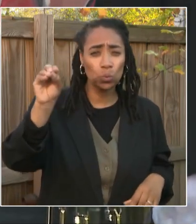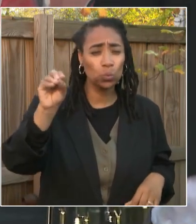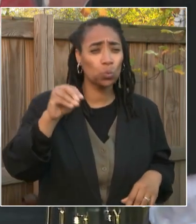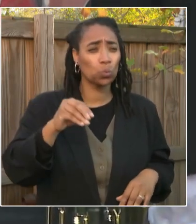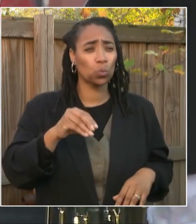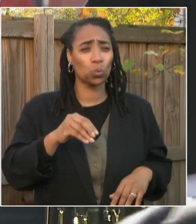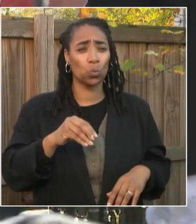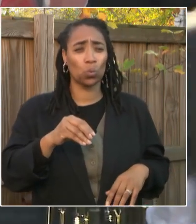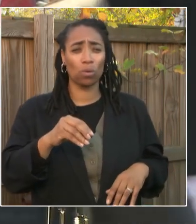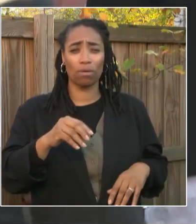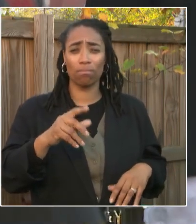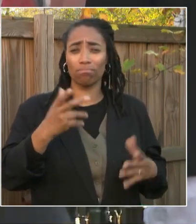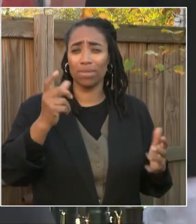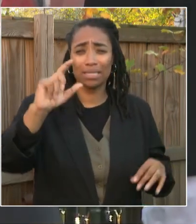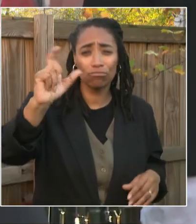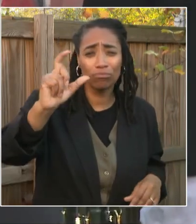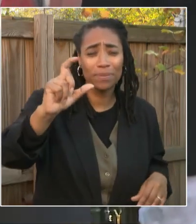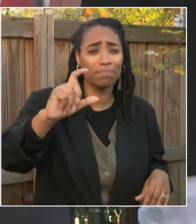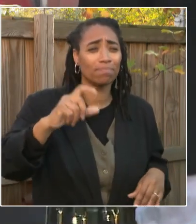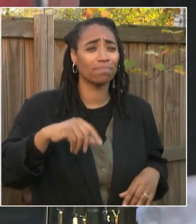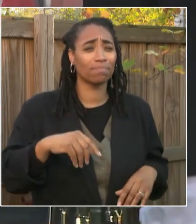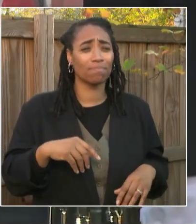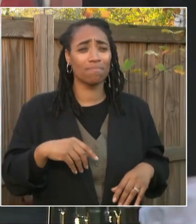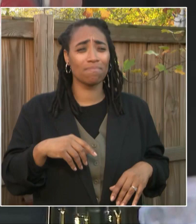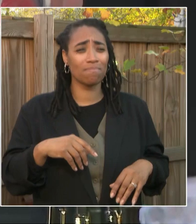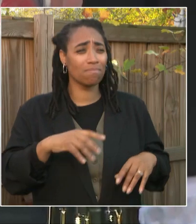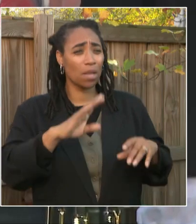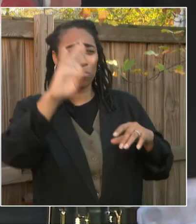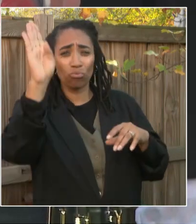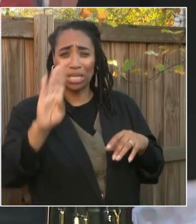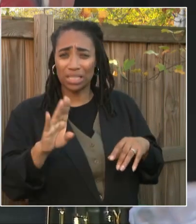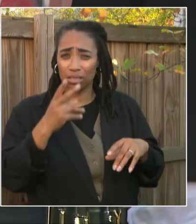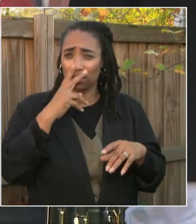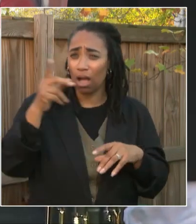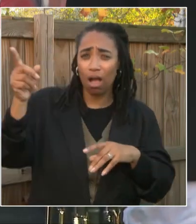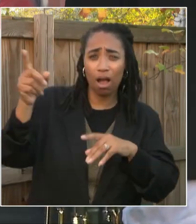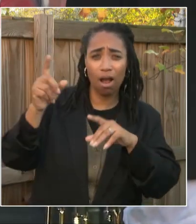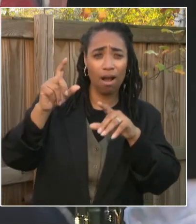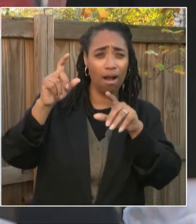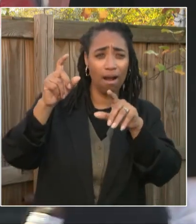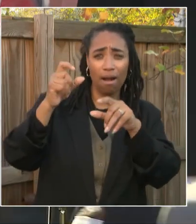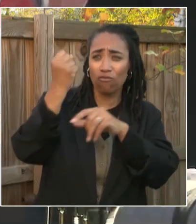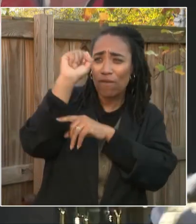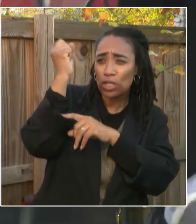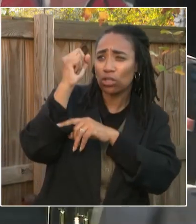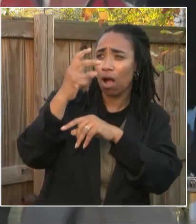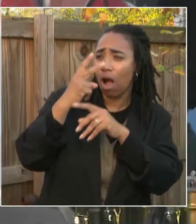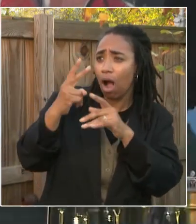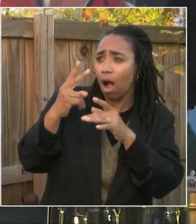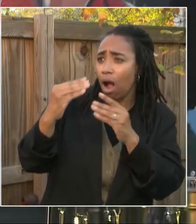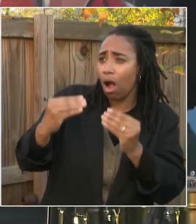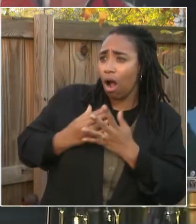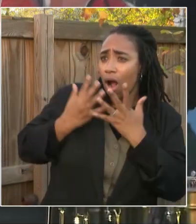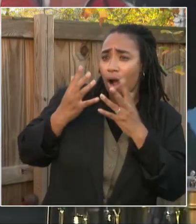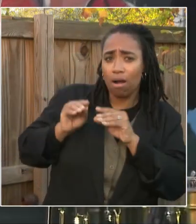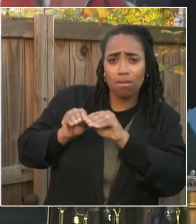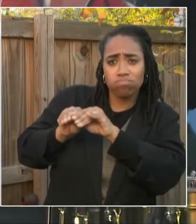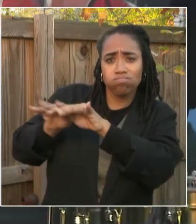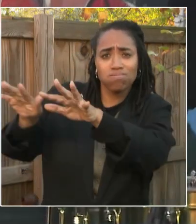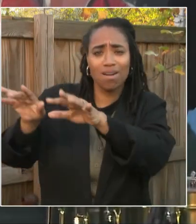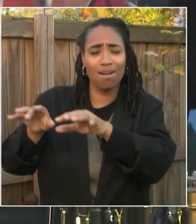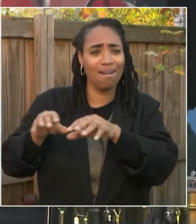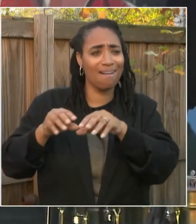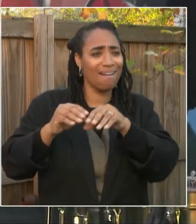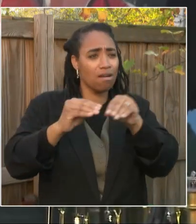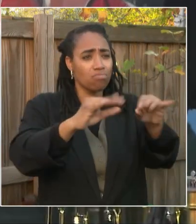by the uprisings in Haiti. And as my student says, there was not a text message, there was not a tweet that went out, but the word spread,